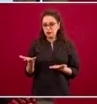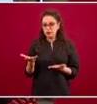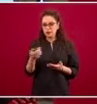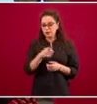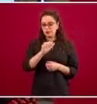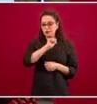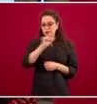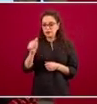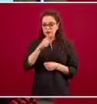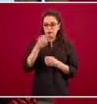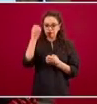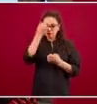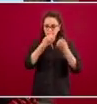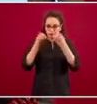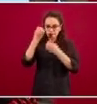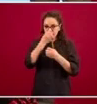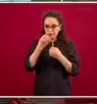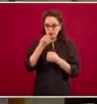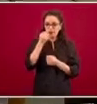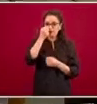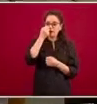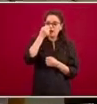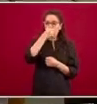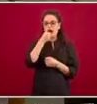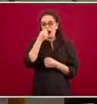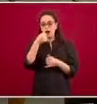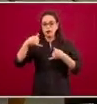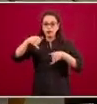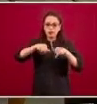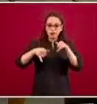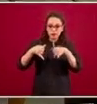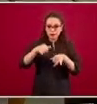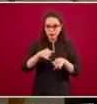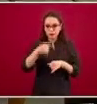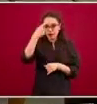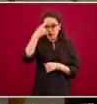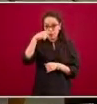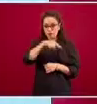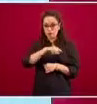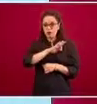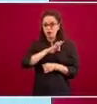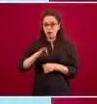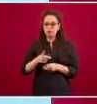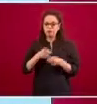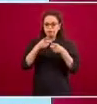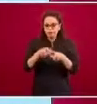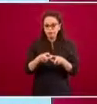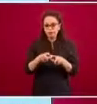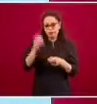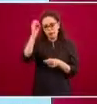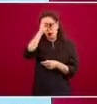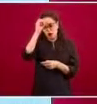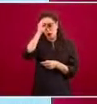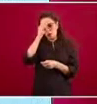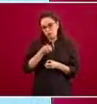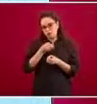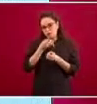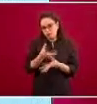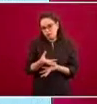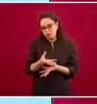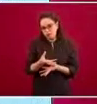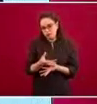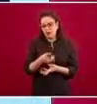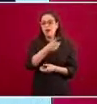clinically we do not need to have the confirmation, nor through lab, nor through examination,